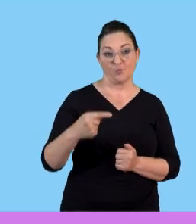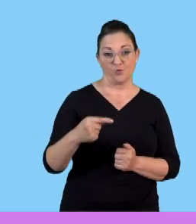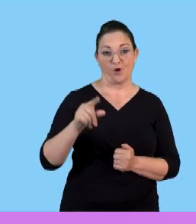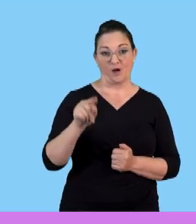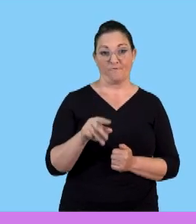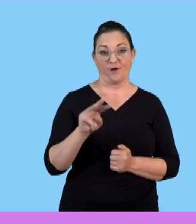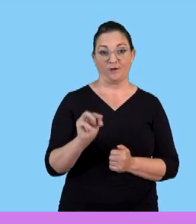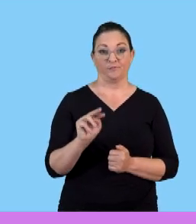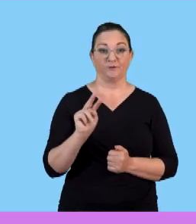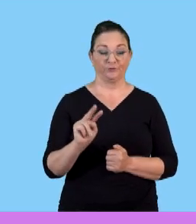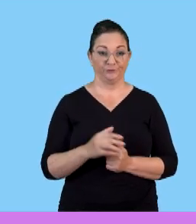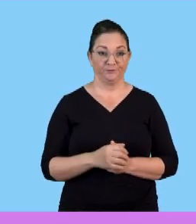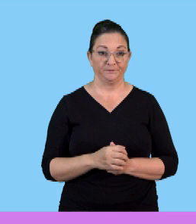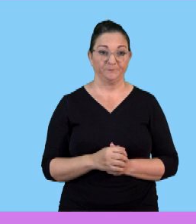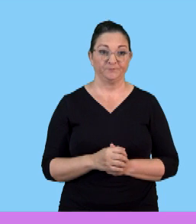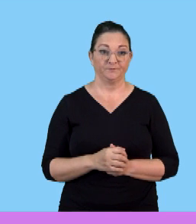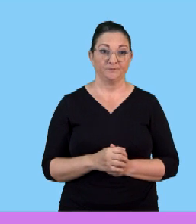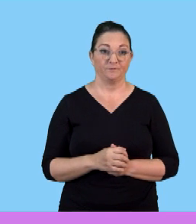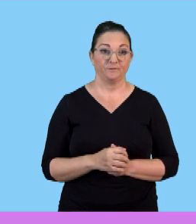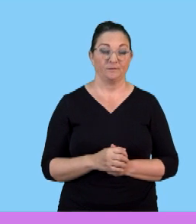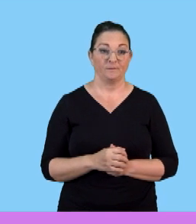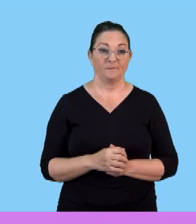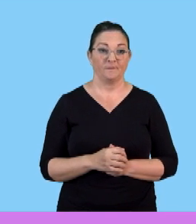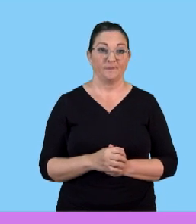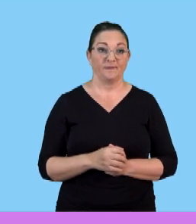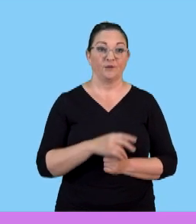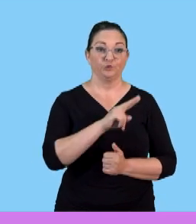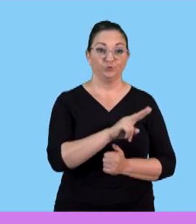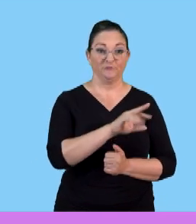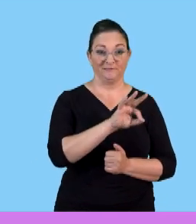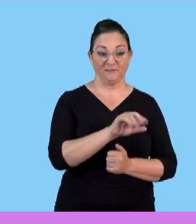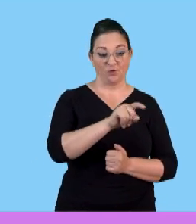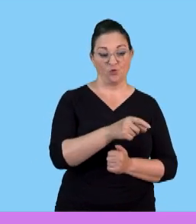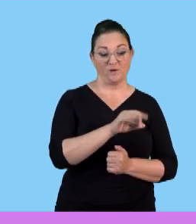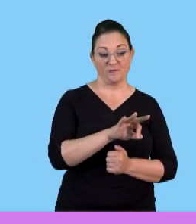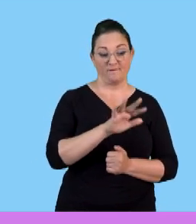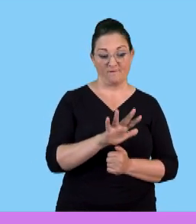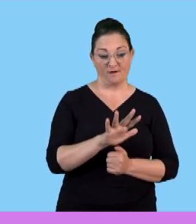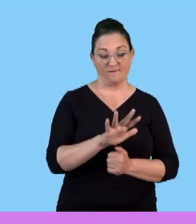23.35 kilograms per square meters. All right,